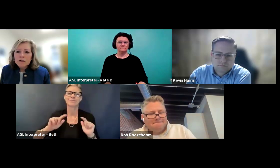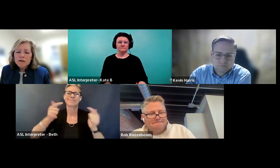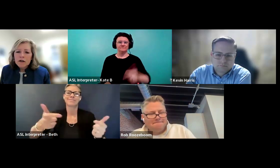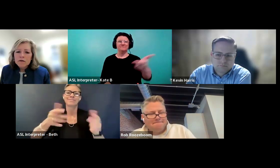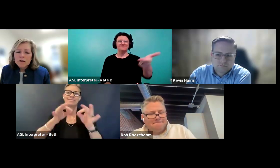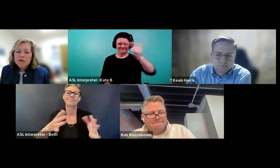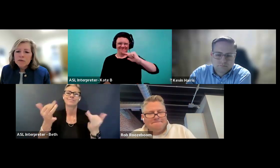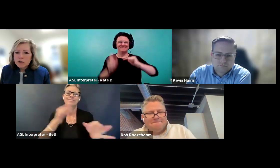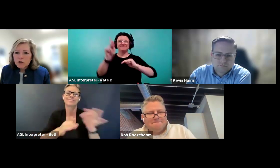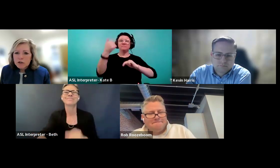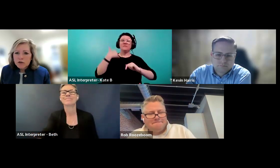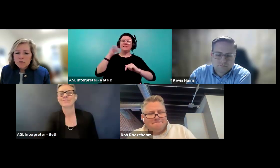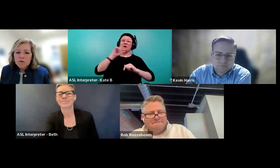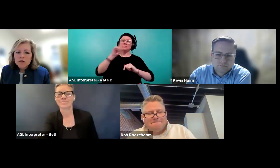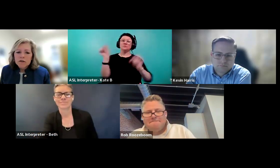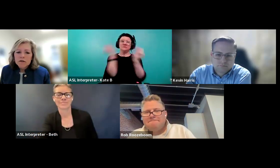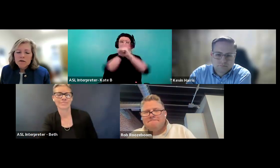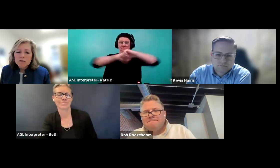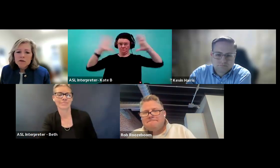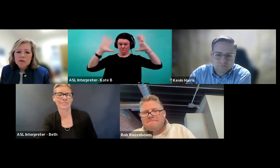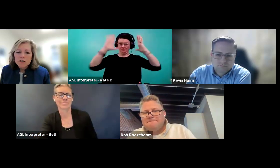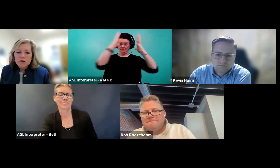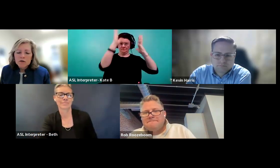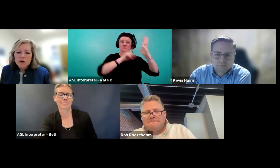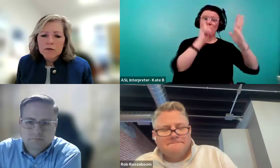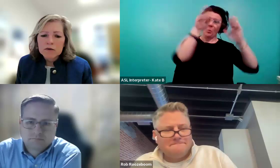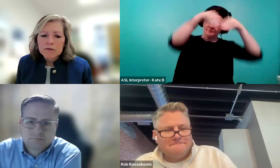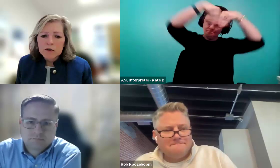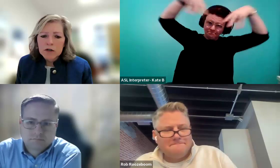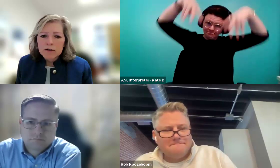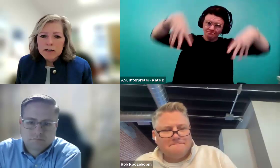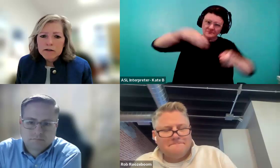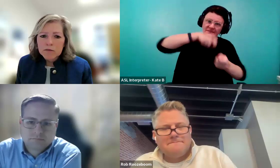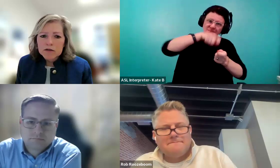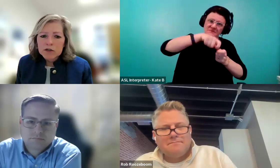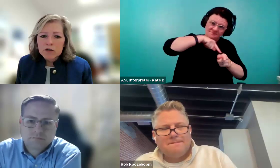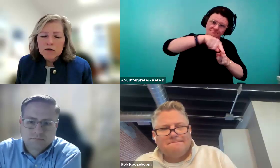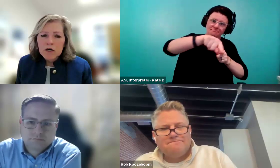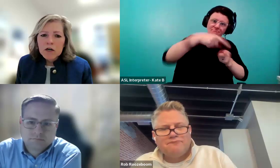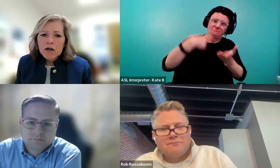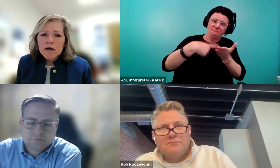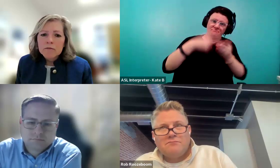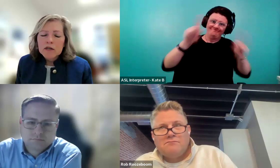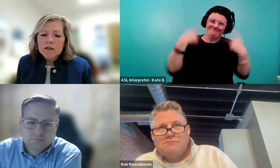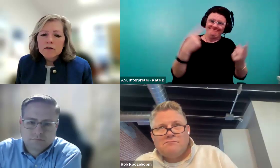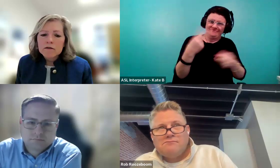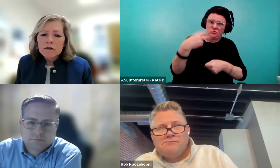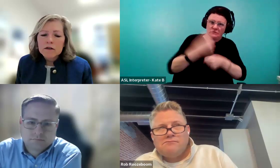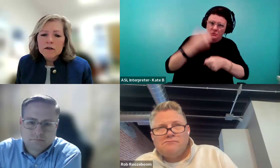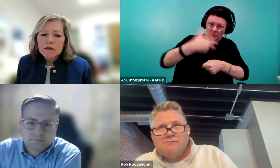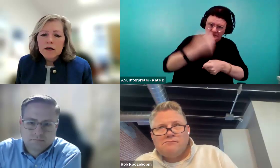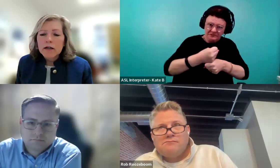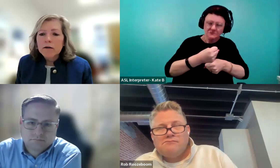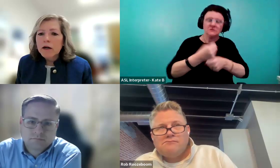So that's the big picture issue. One of the specific issues that we have worked on the last couple of years